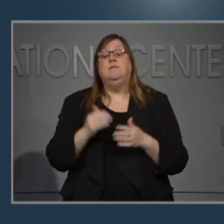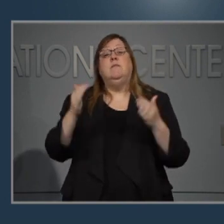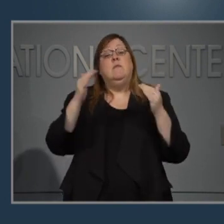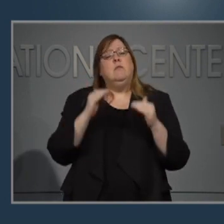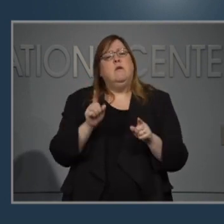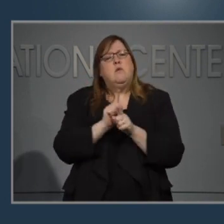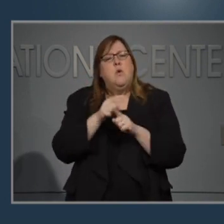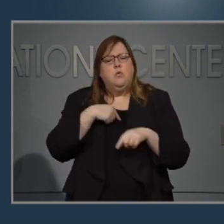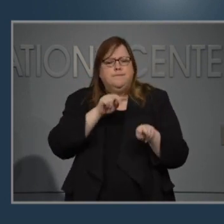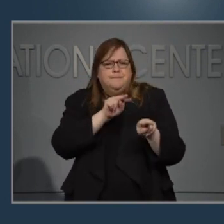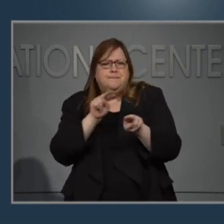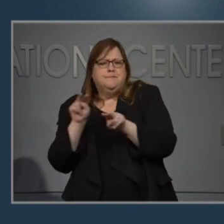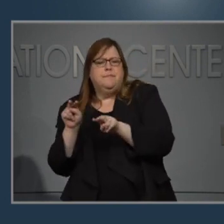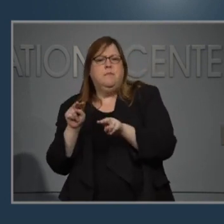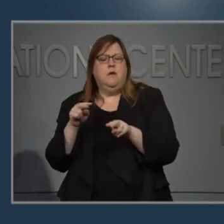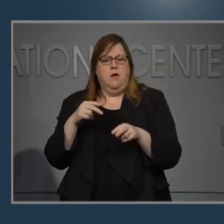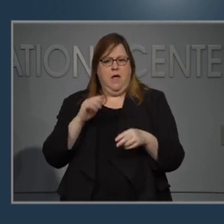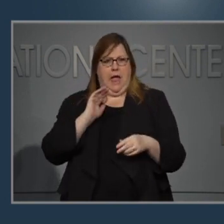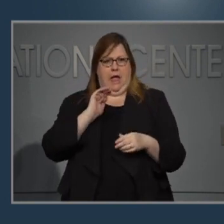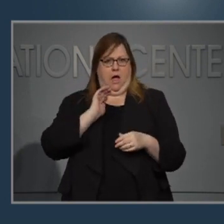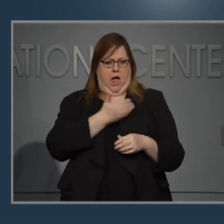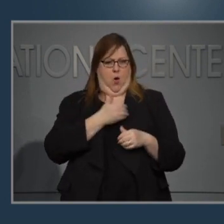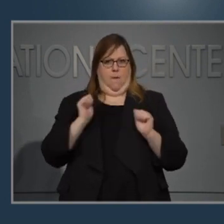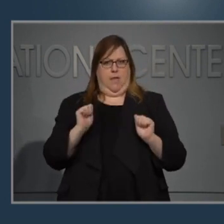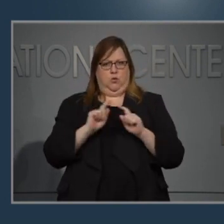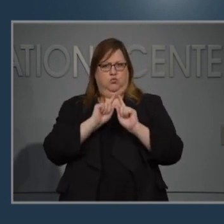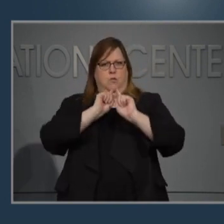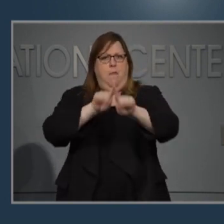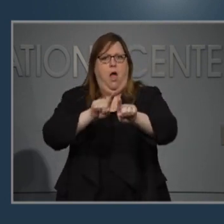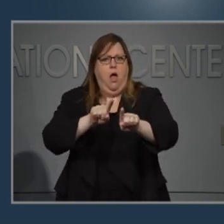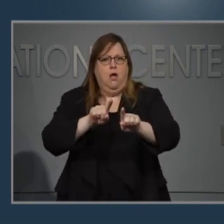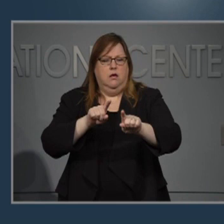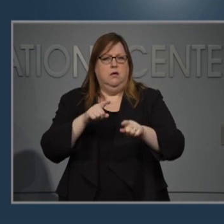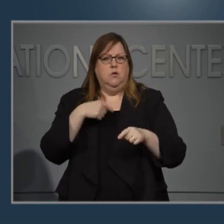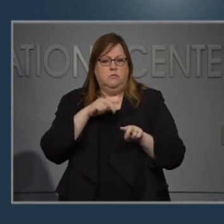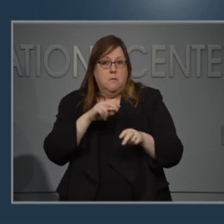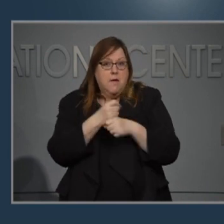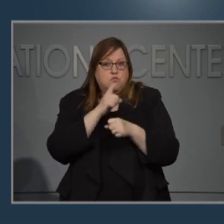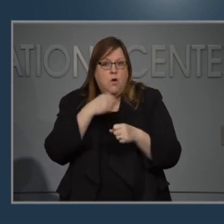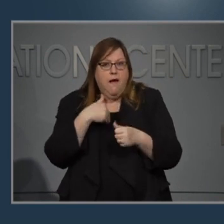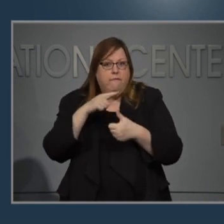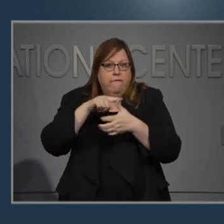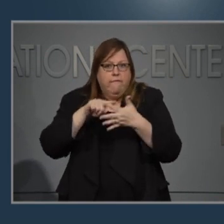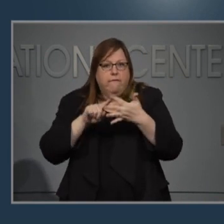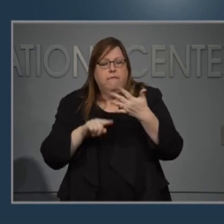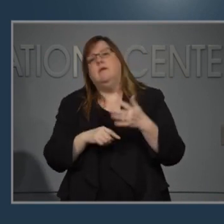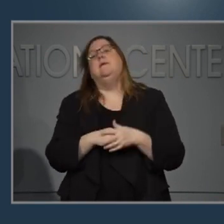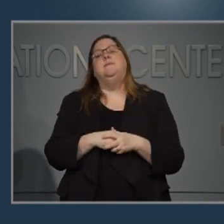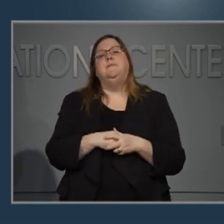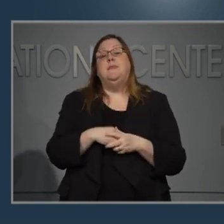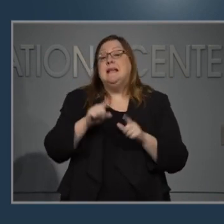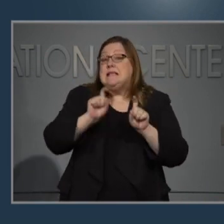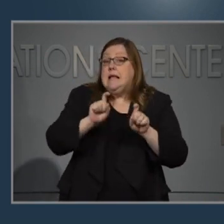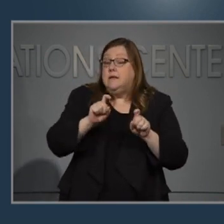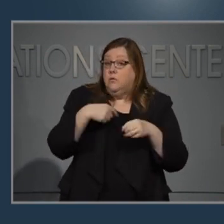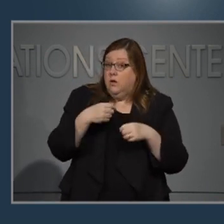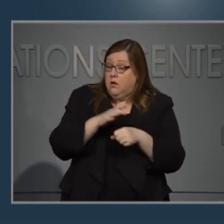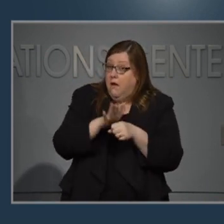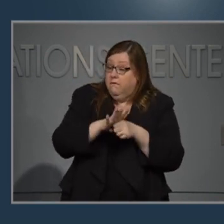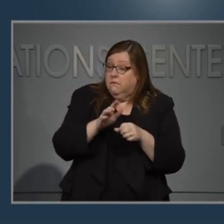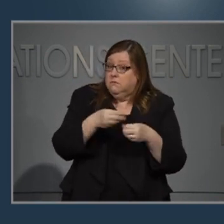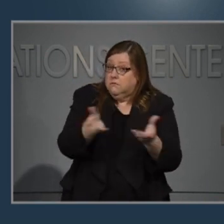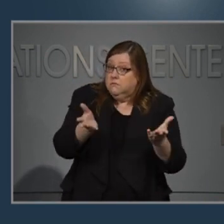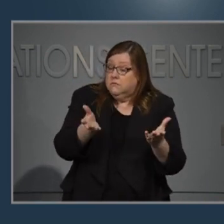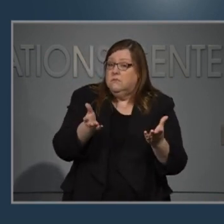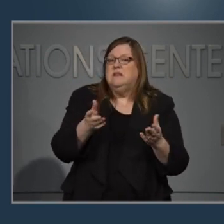the ability for us to respond to this pandemic. Testing, as you can see, has that sideways arrow. For